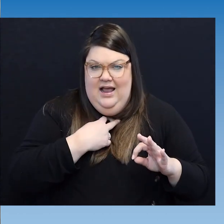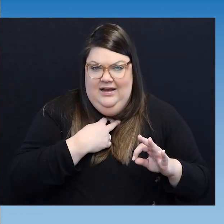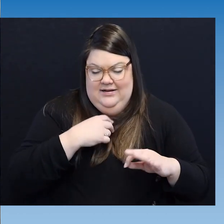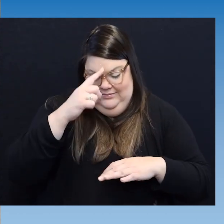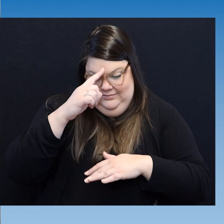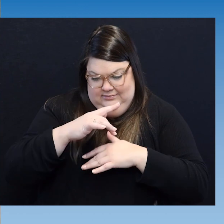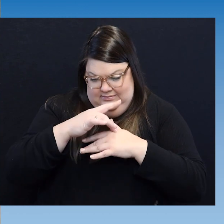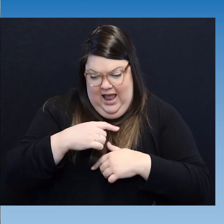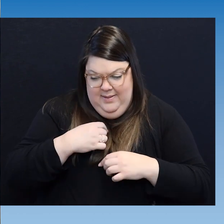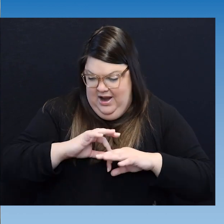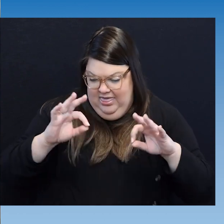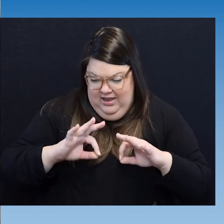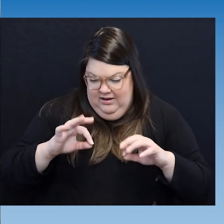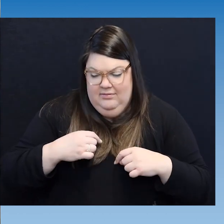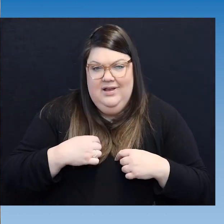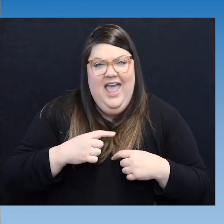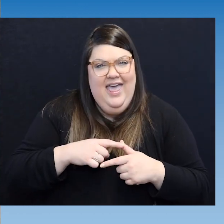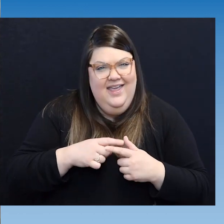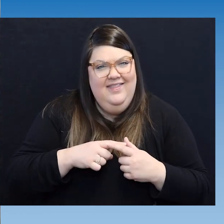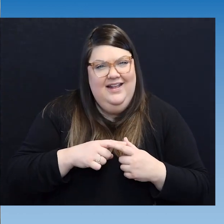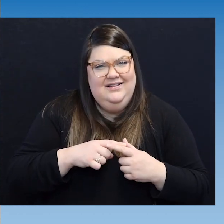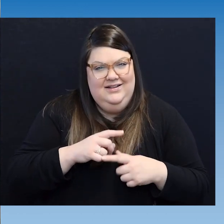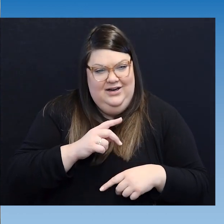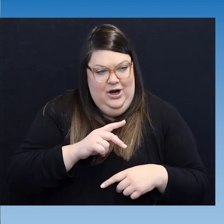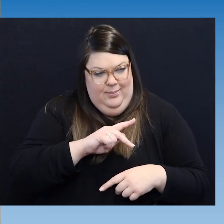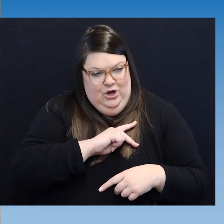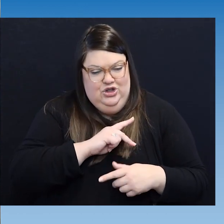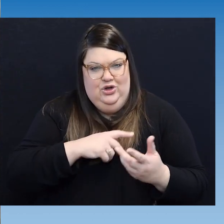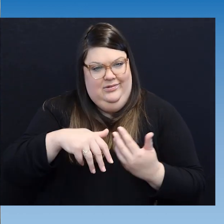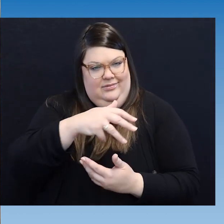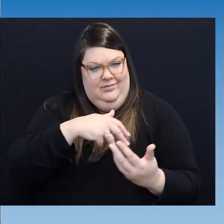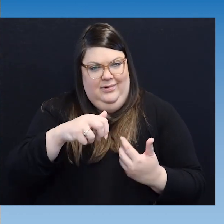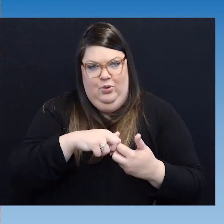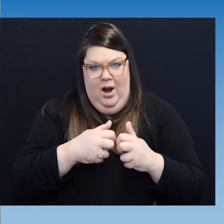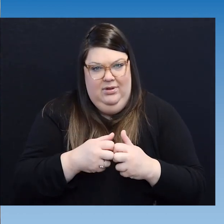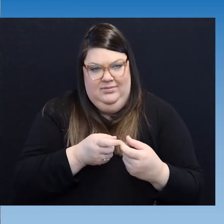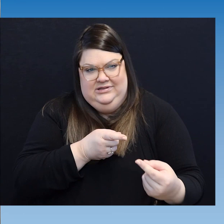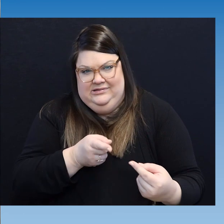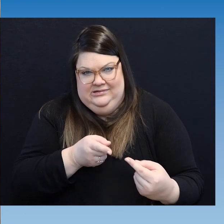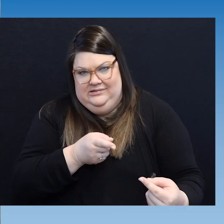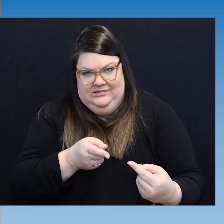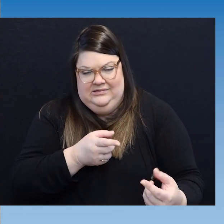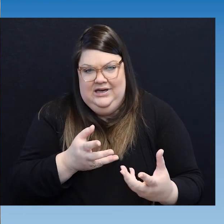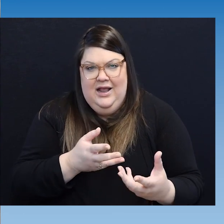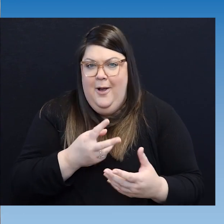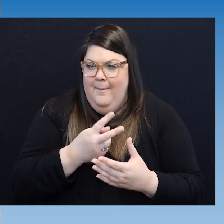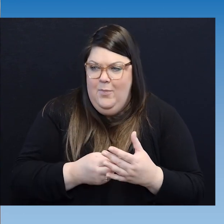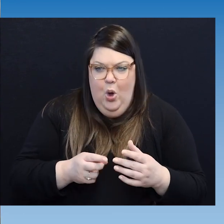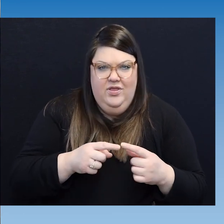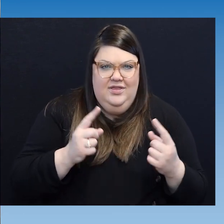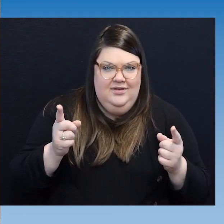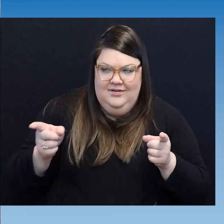that nothingness. And that leads to interpersonal problems. And ultimately, at both ends